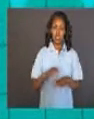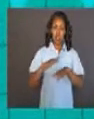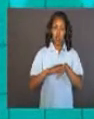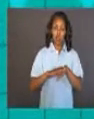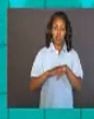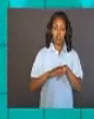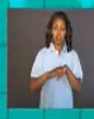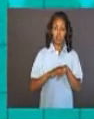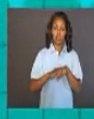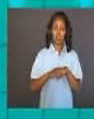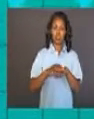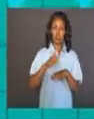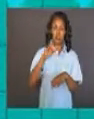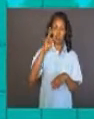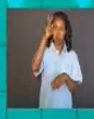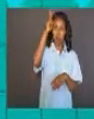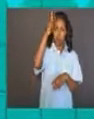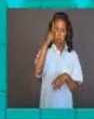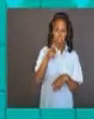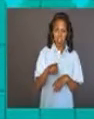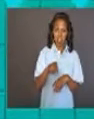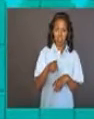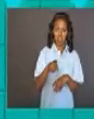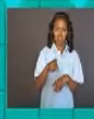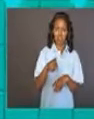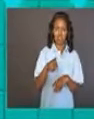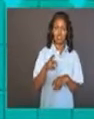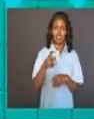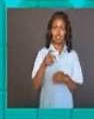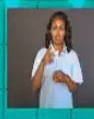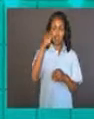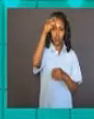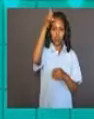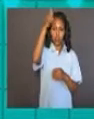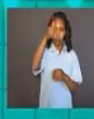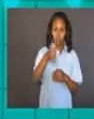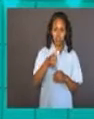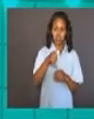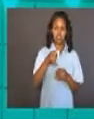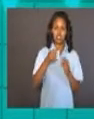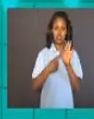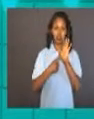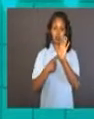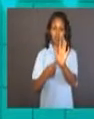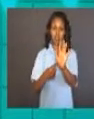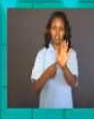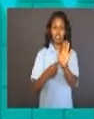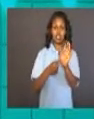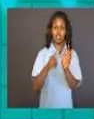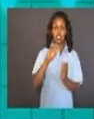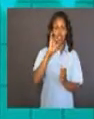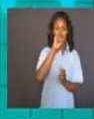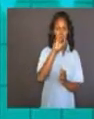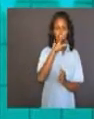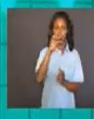On the y-axis, the oscilloscope displays a current's voltage.